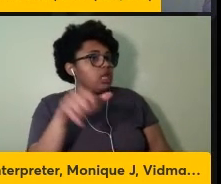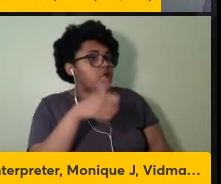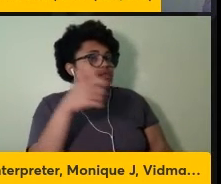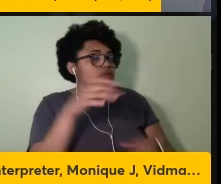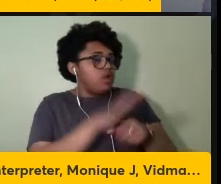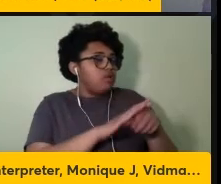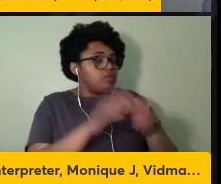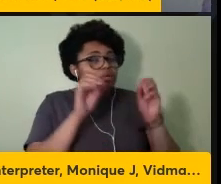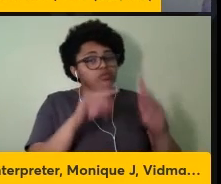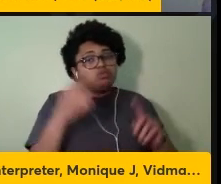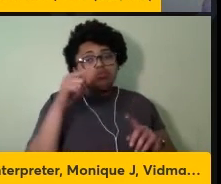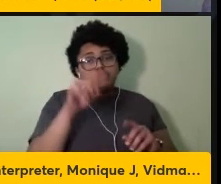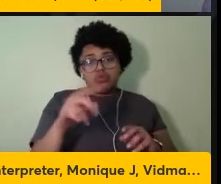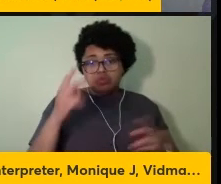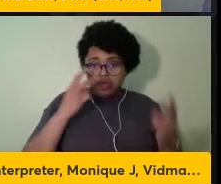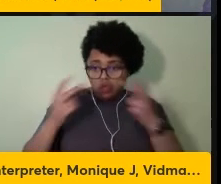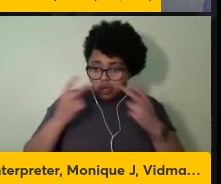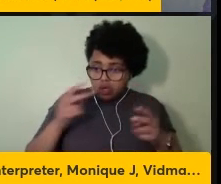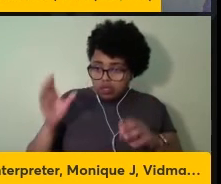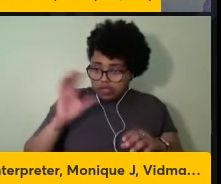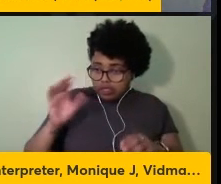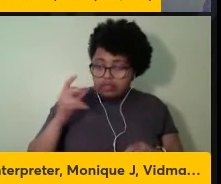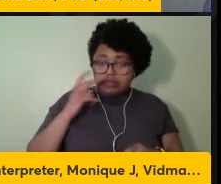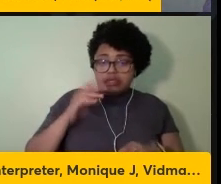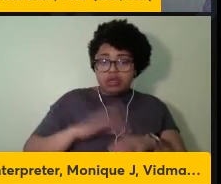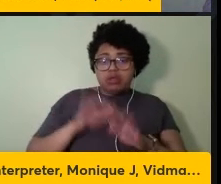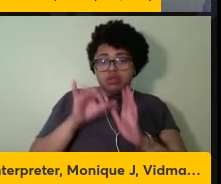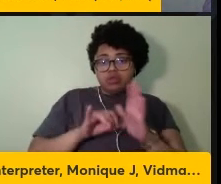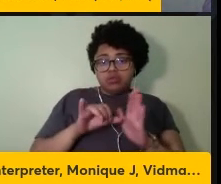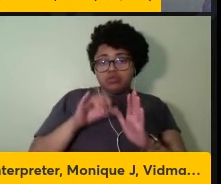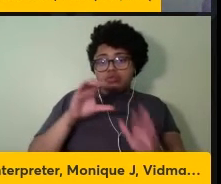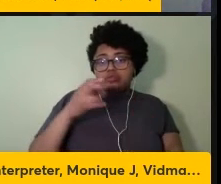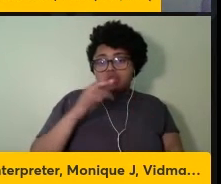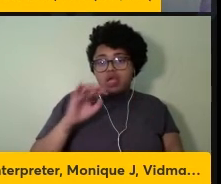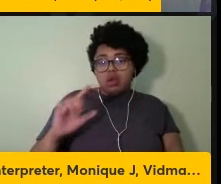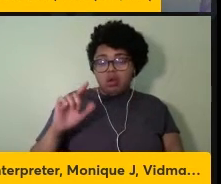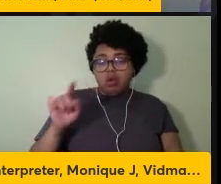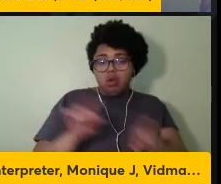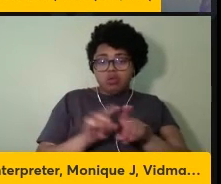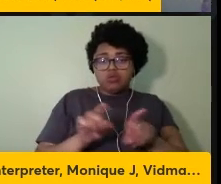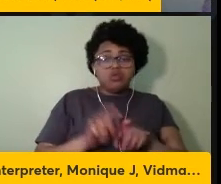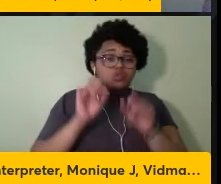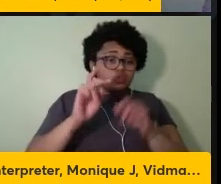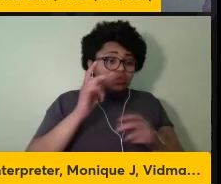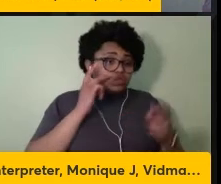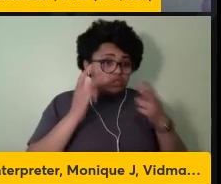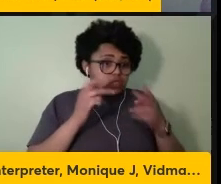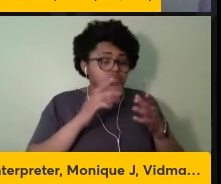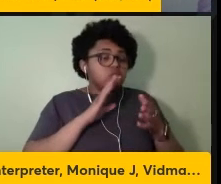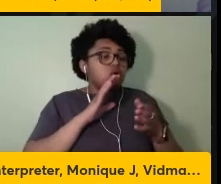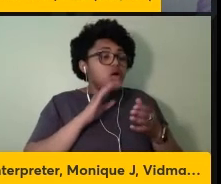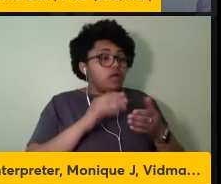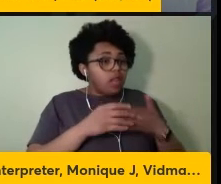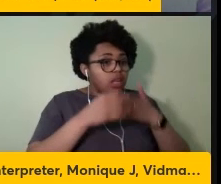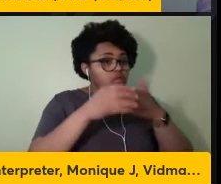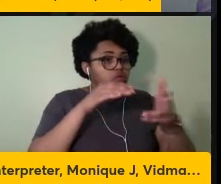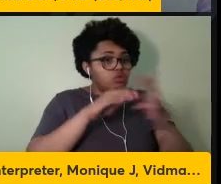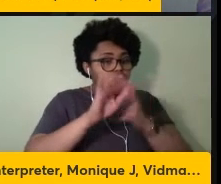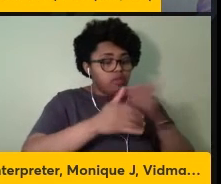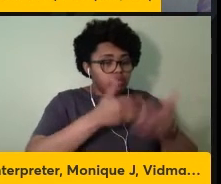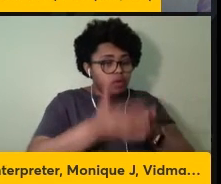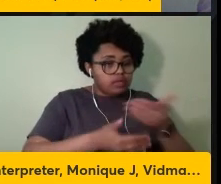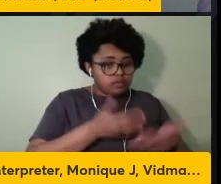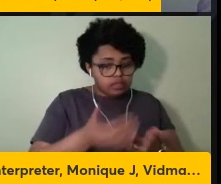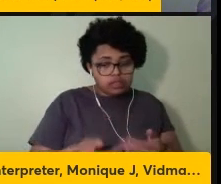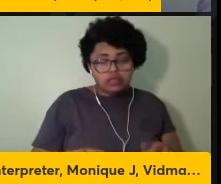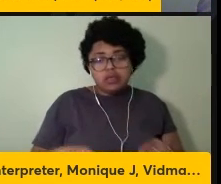for you to kind of look at our YouTube channel to actually aid you through that process.